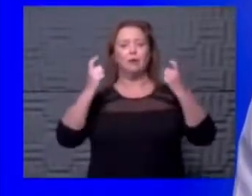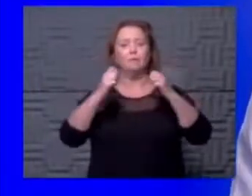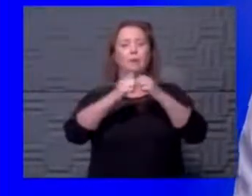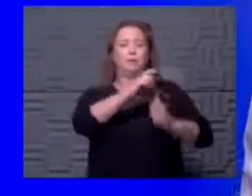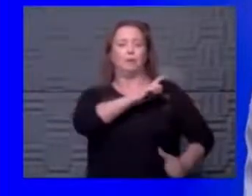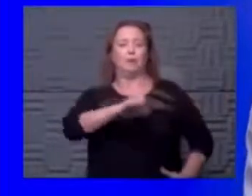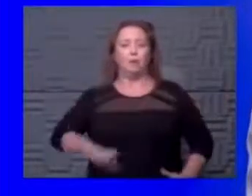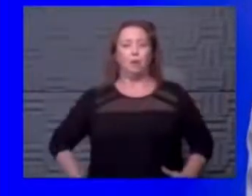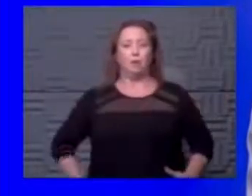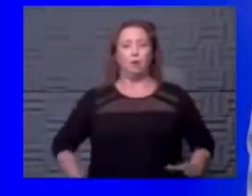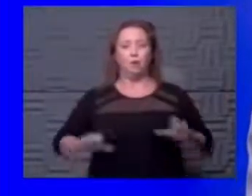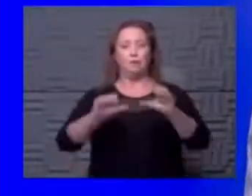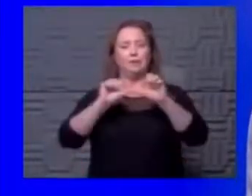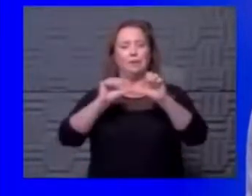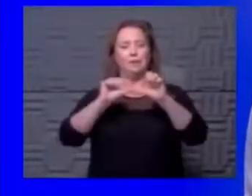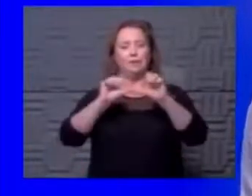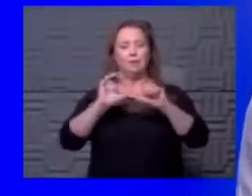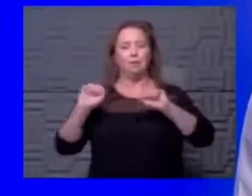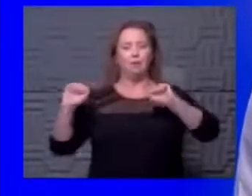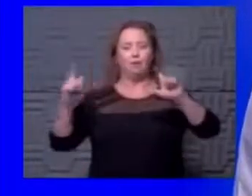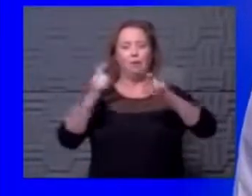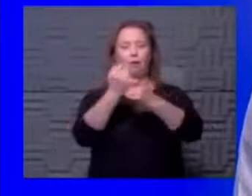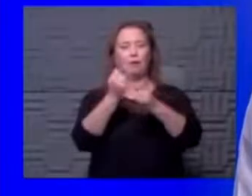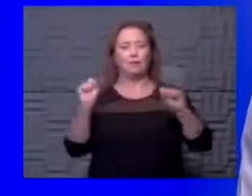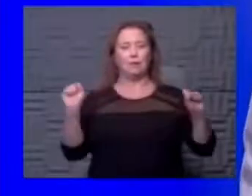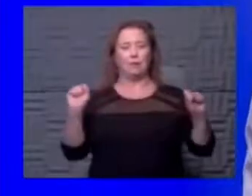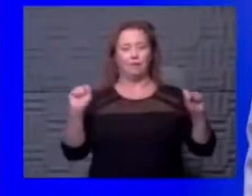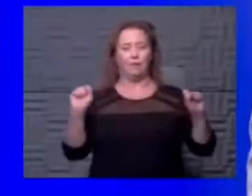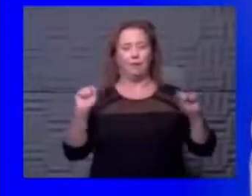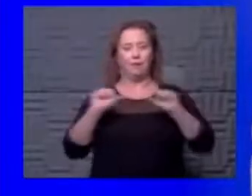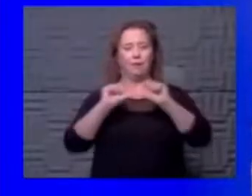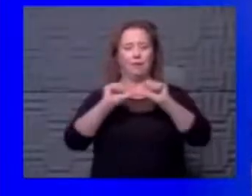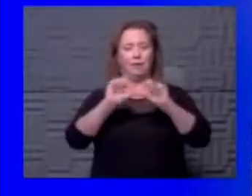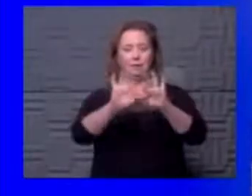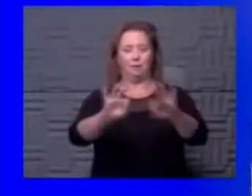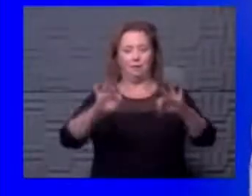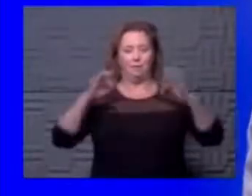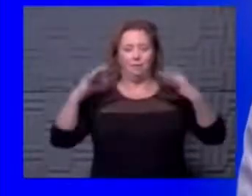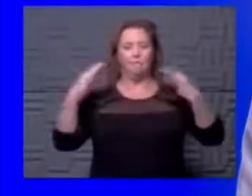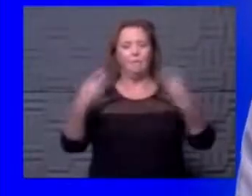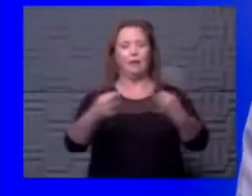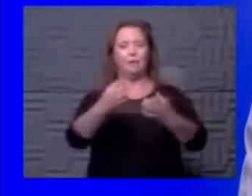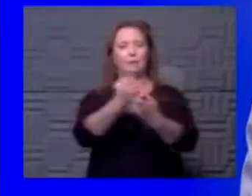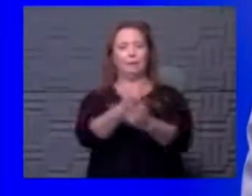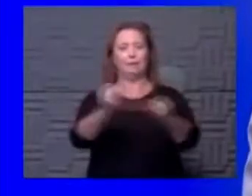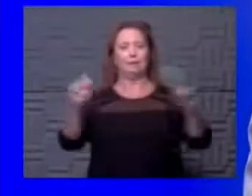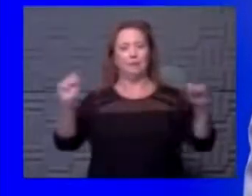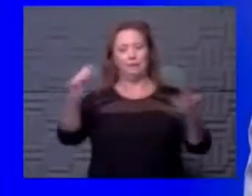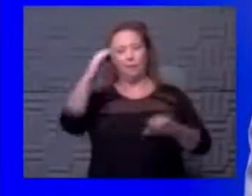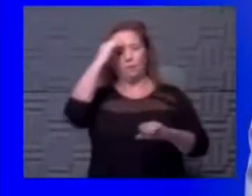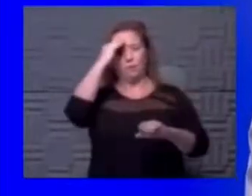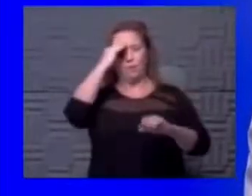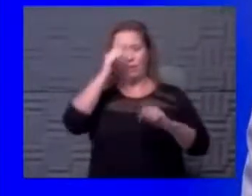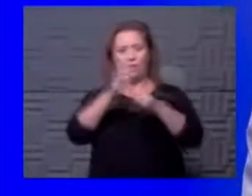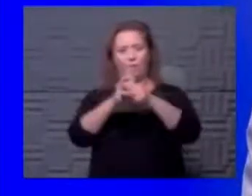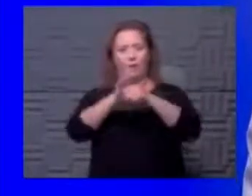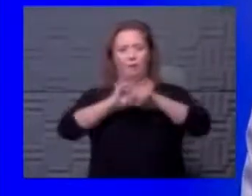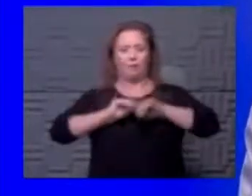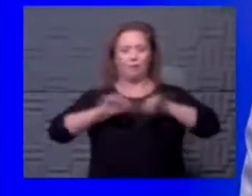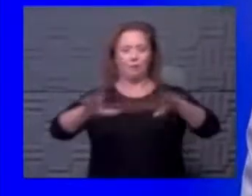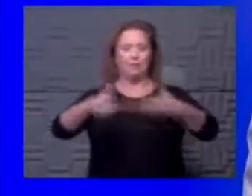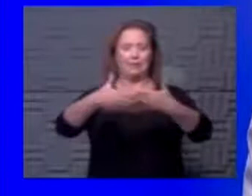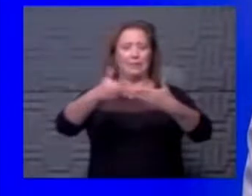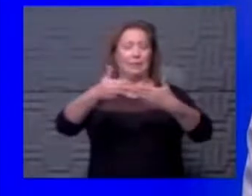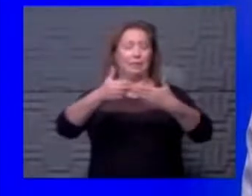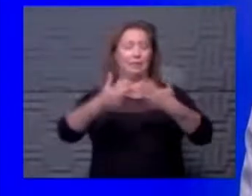Lord, but to keep those people safe, keep their families safe. Because we know this virus spreads. It's very